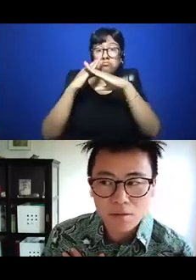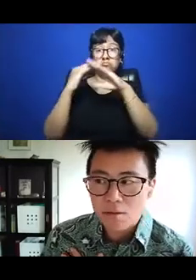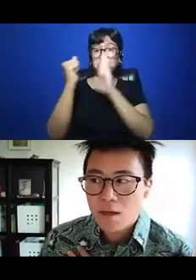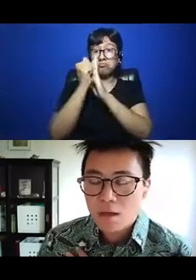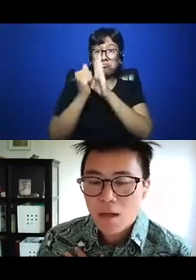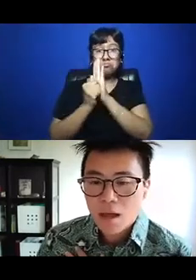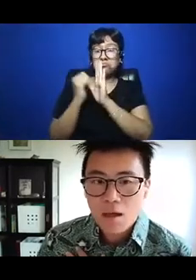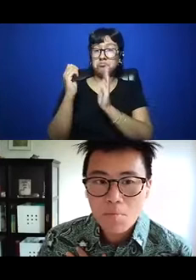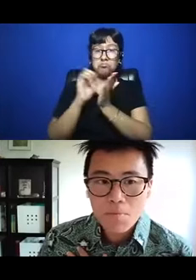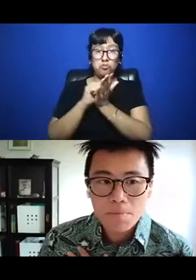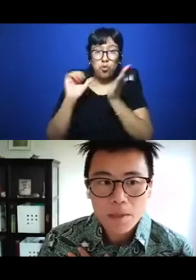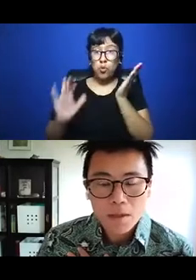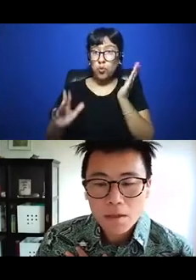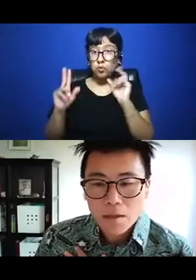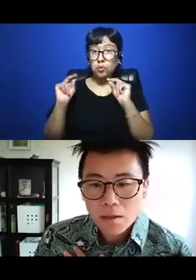down.